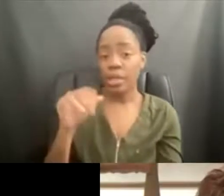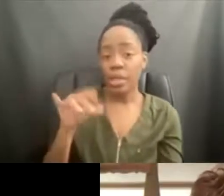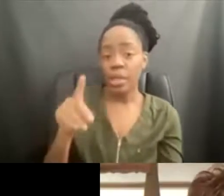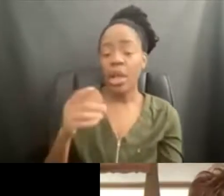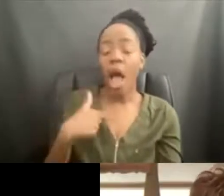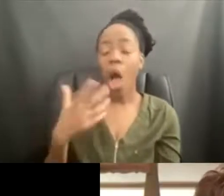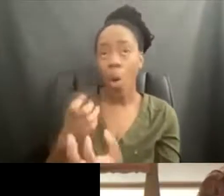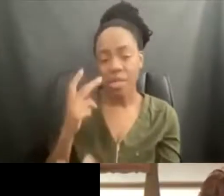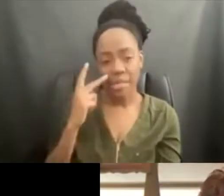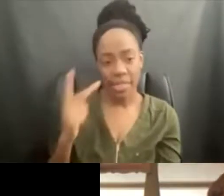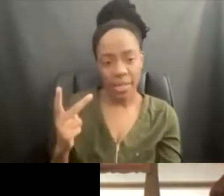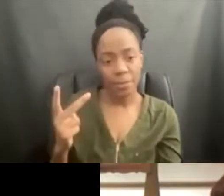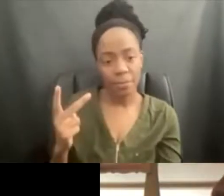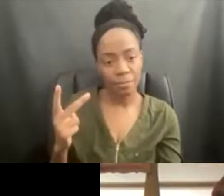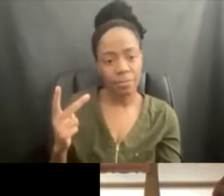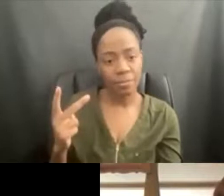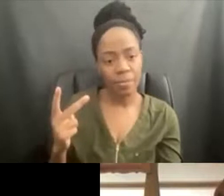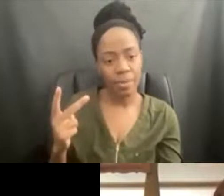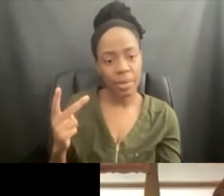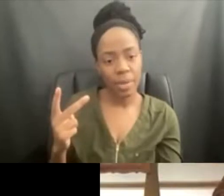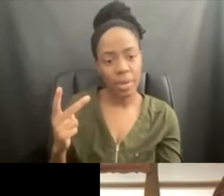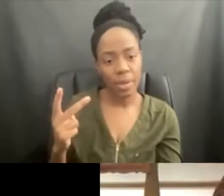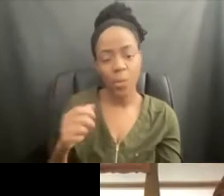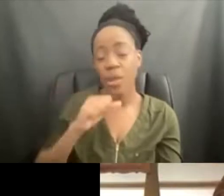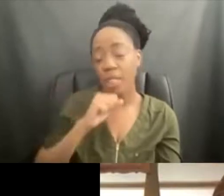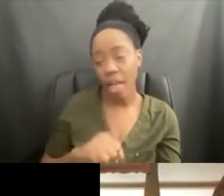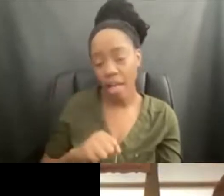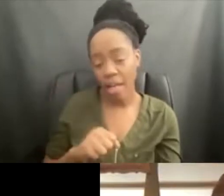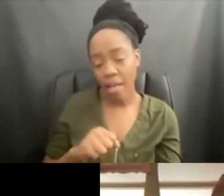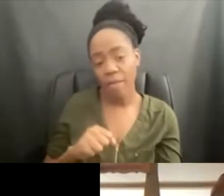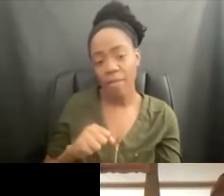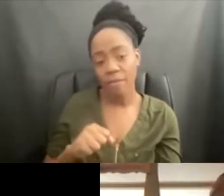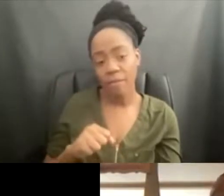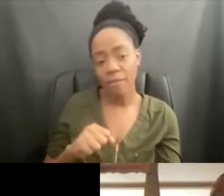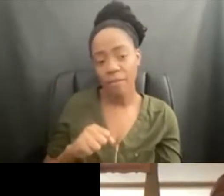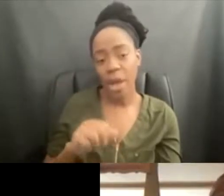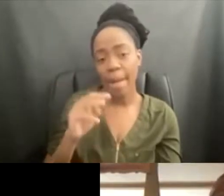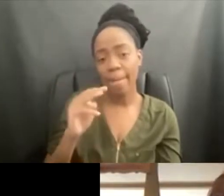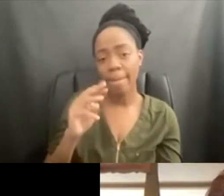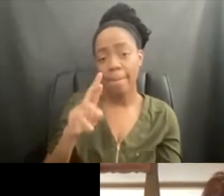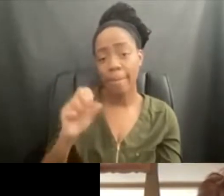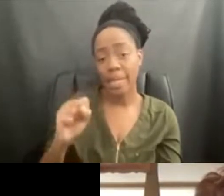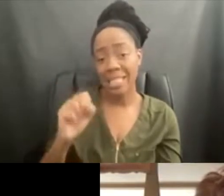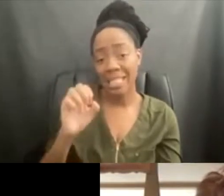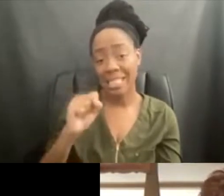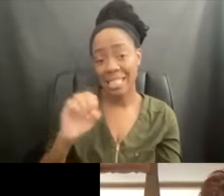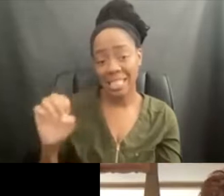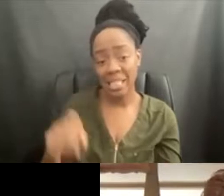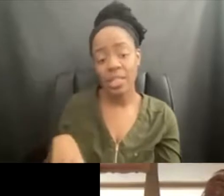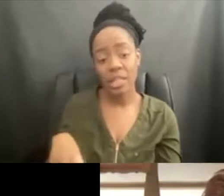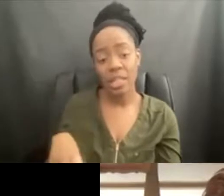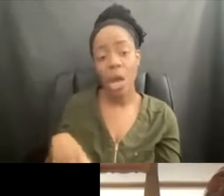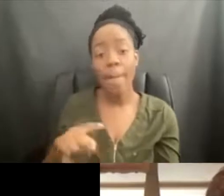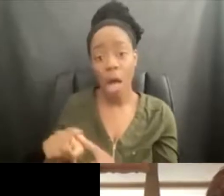of course, Mrs. C, we love that role, but you were in the Brooklyn Bridge where you were nominated for an Emmy